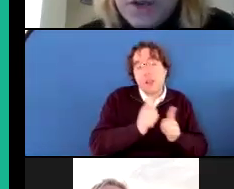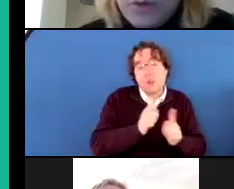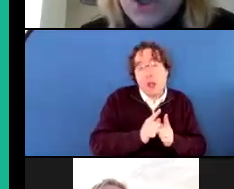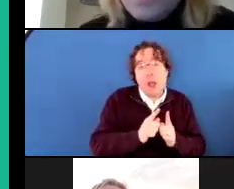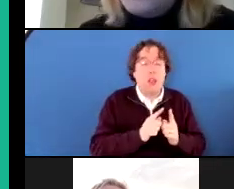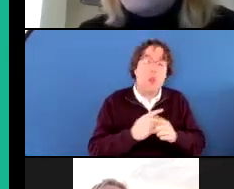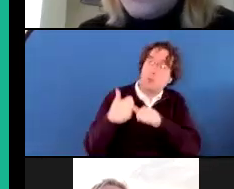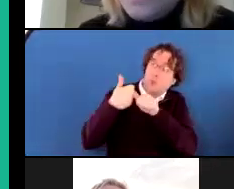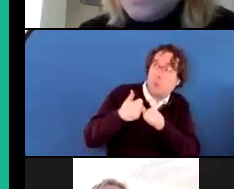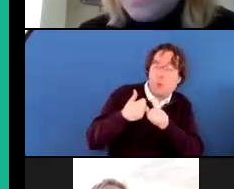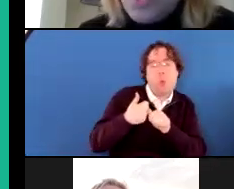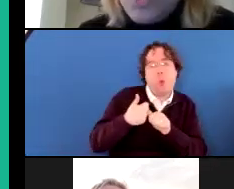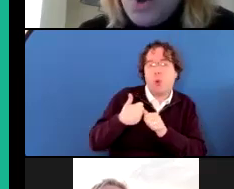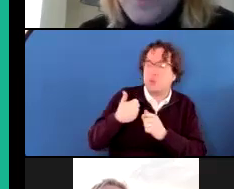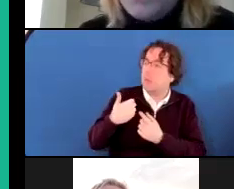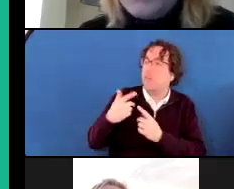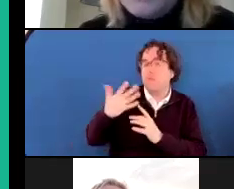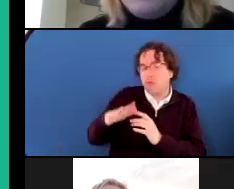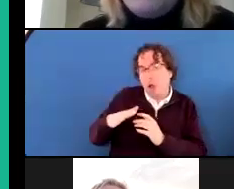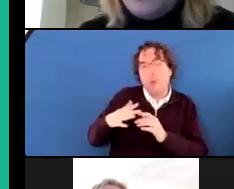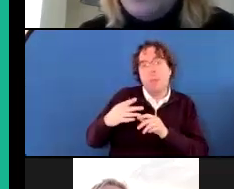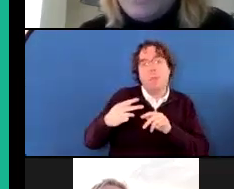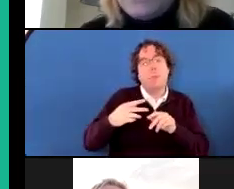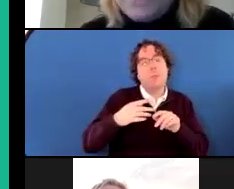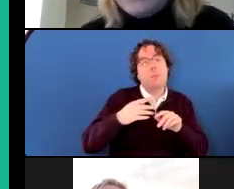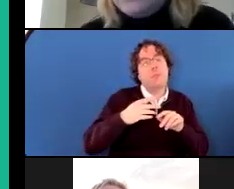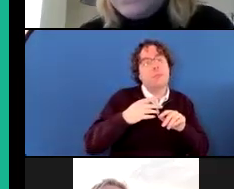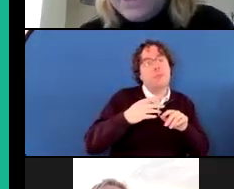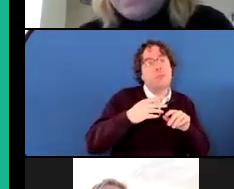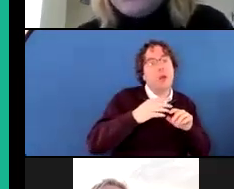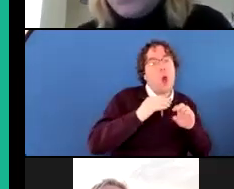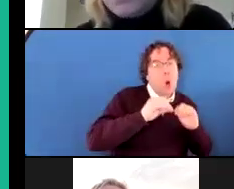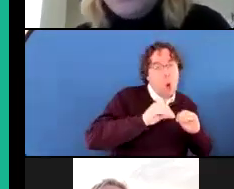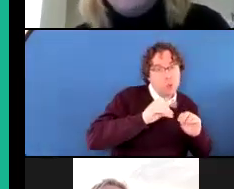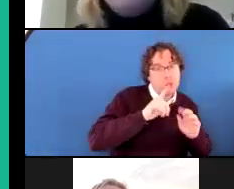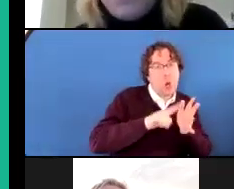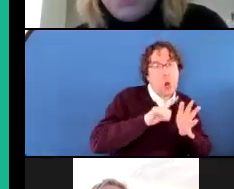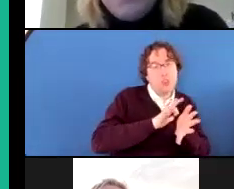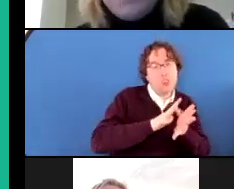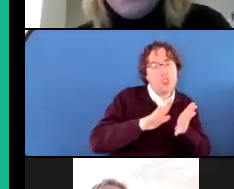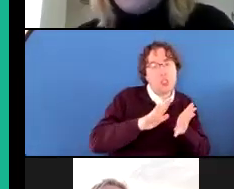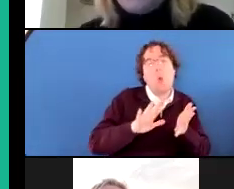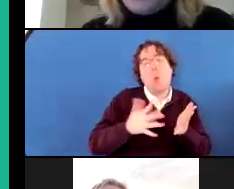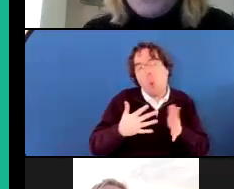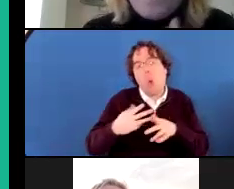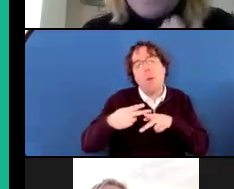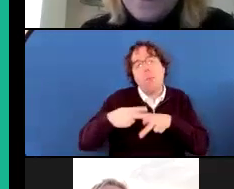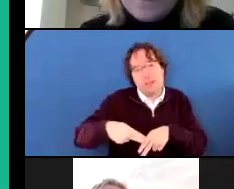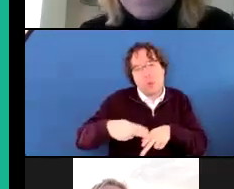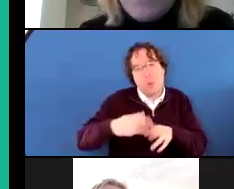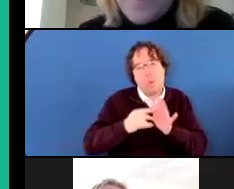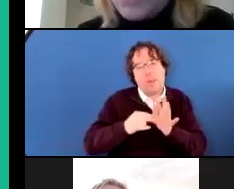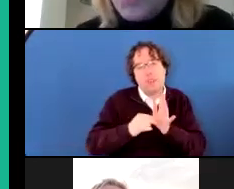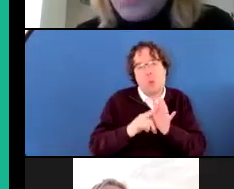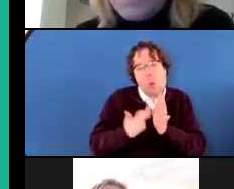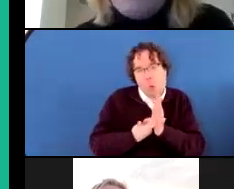or a coach. So this is an opportunity for really tailored individual support for you. In